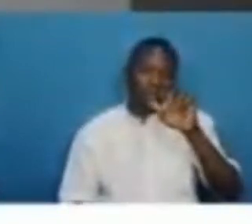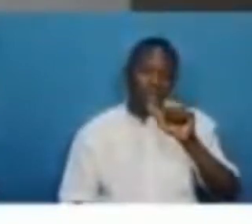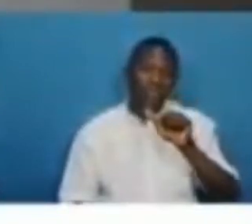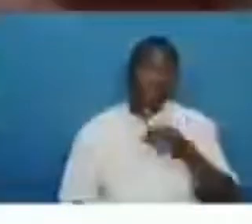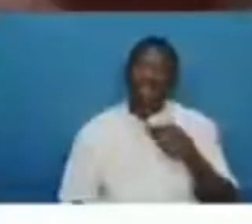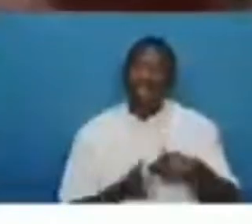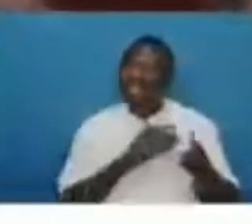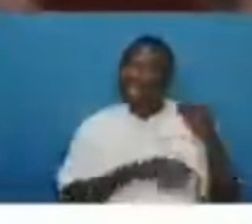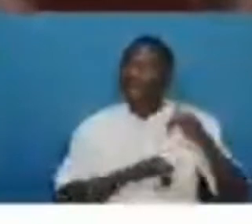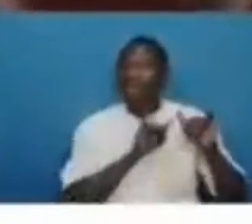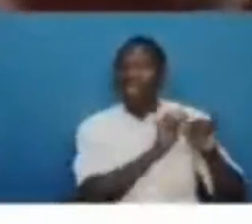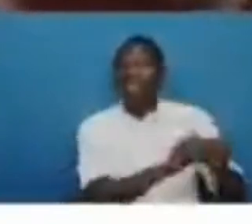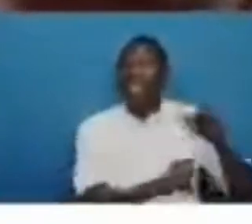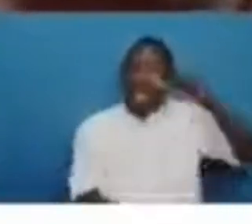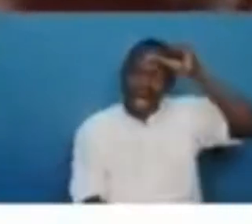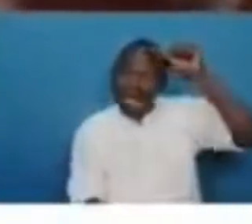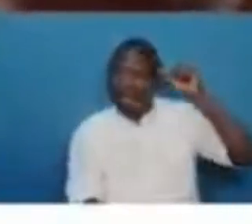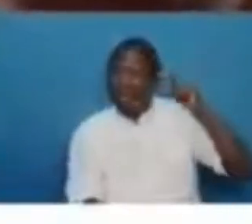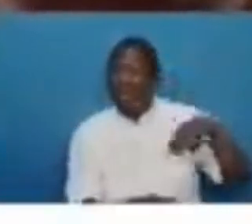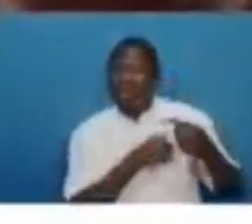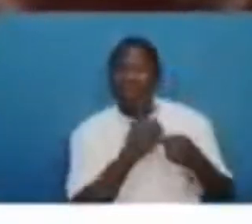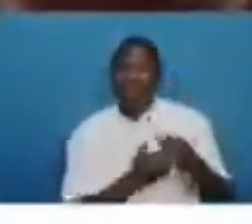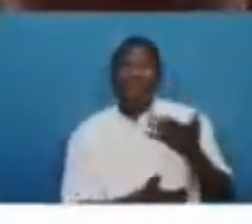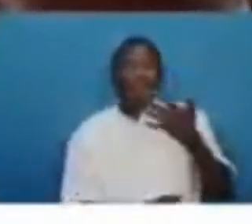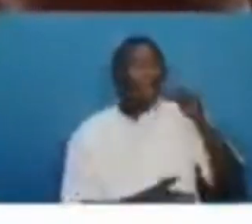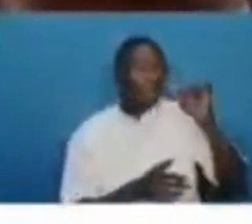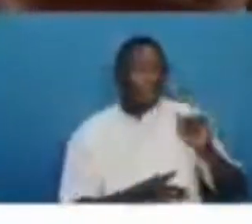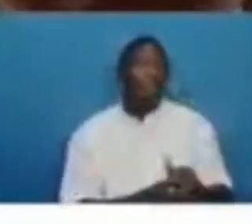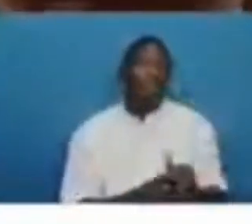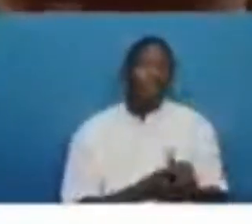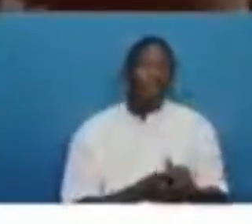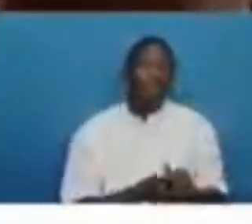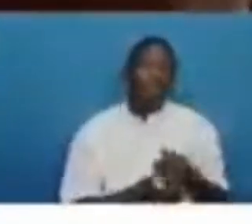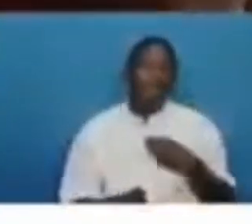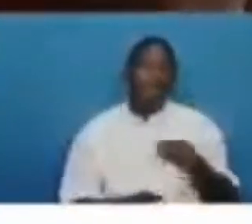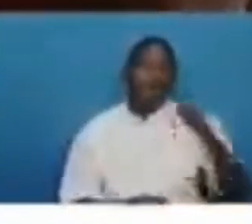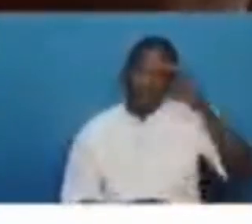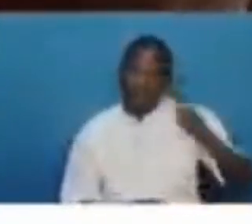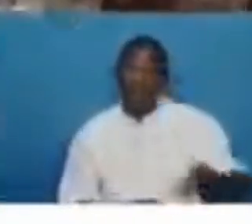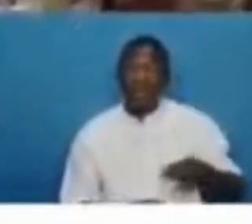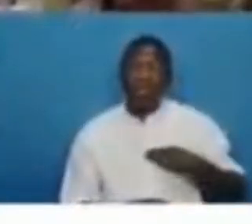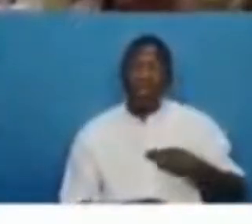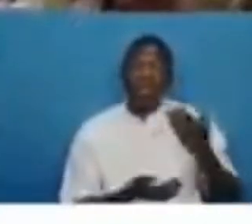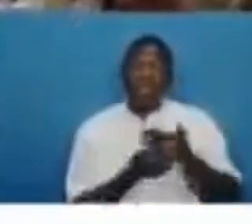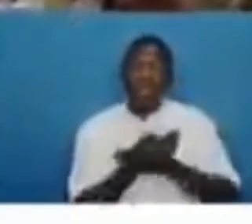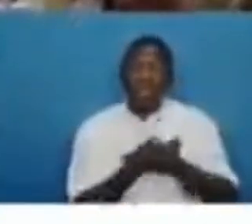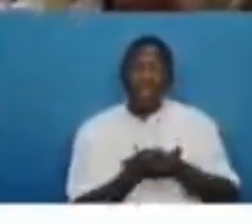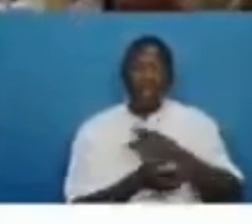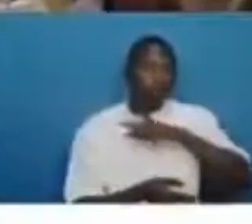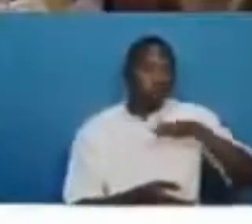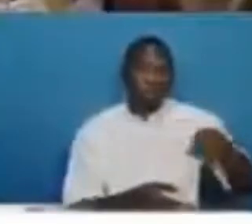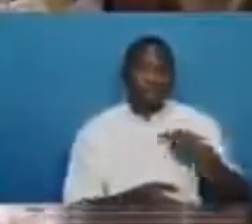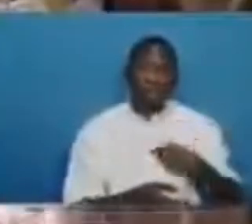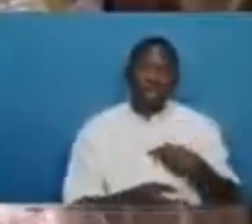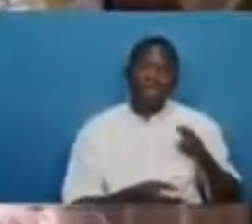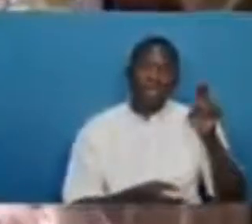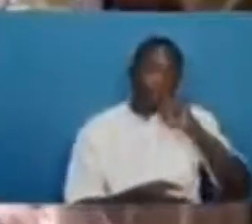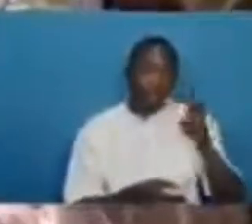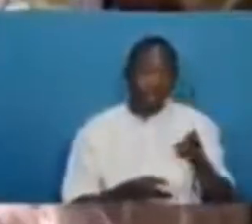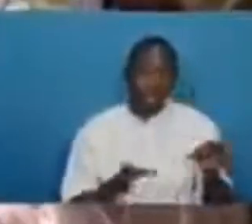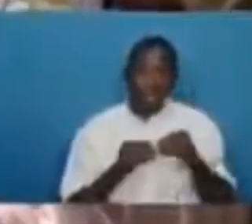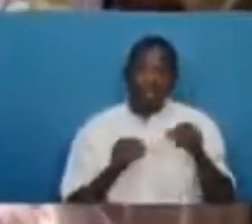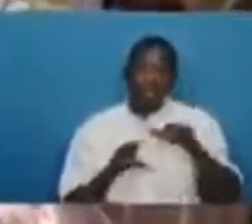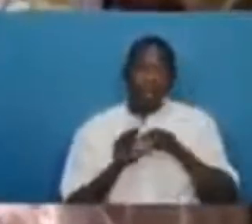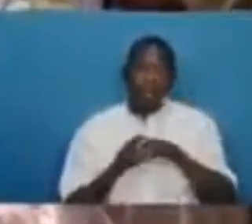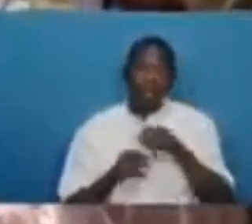1998. Musa Drammeh, the Minister of Fisheries, Water Resources and National Assembly Matters, said the plaza will boost trade and create